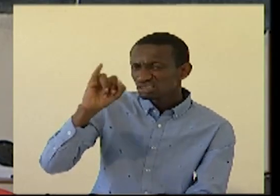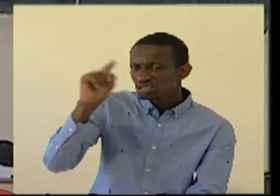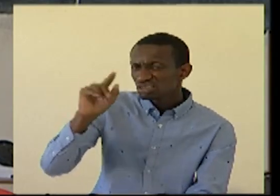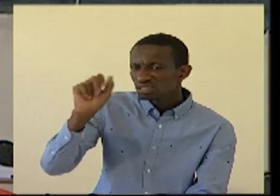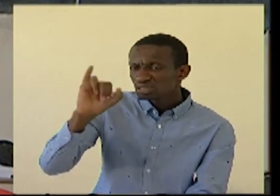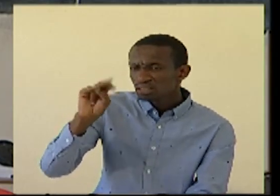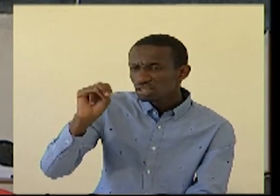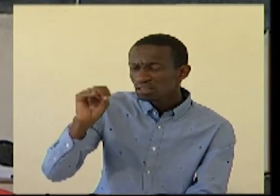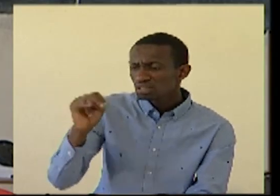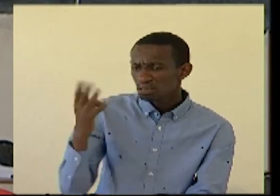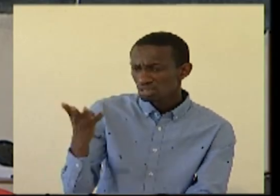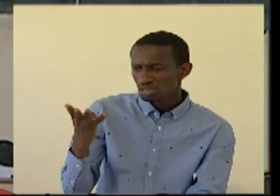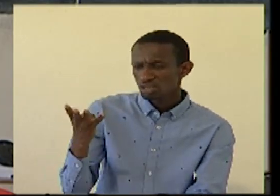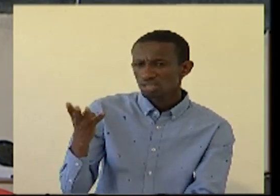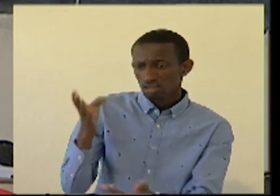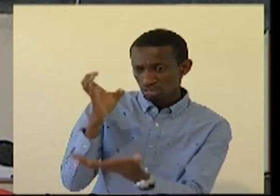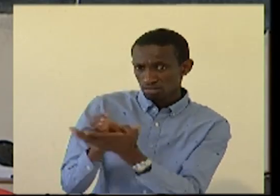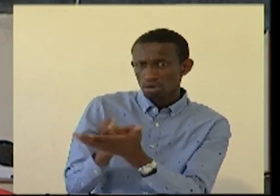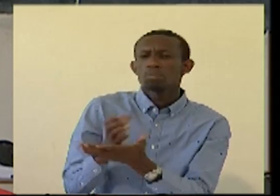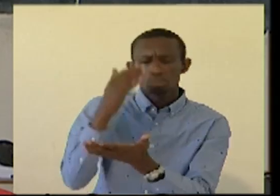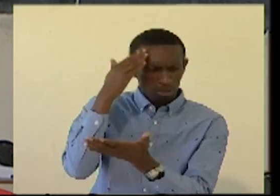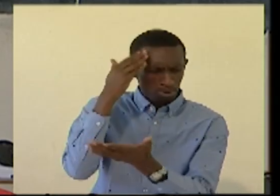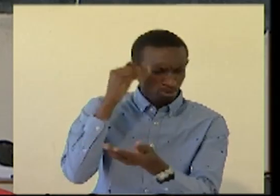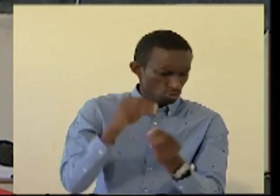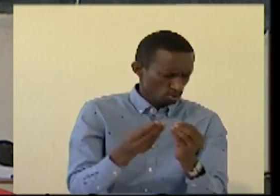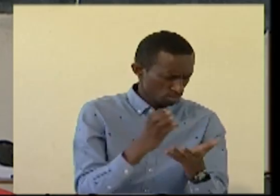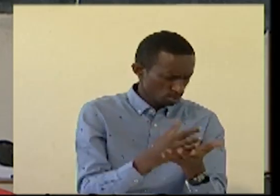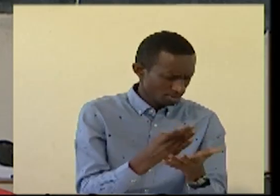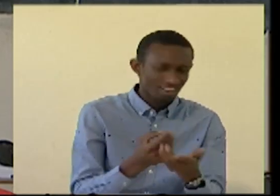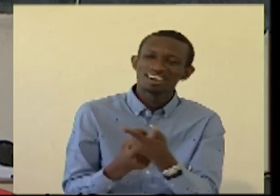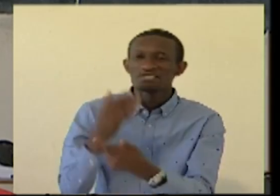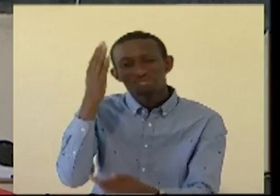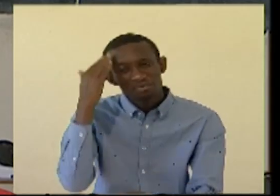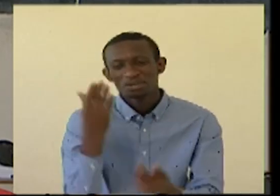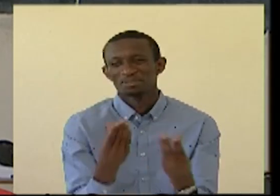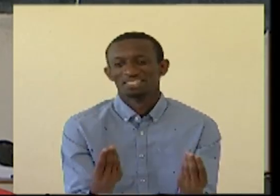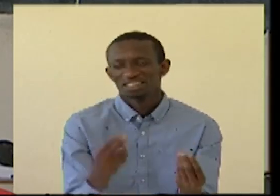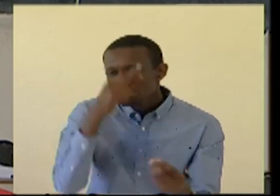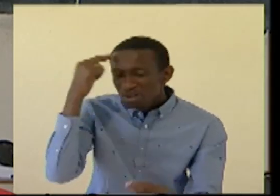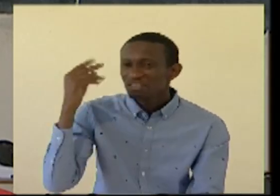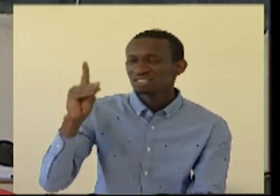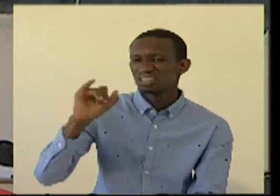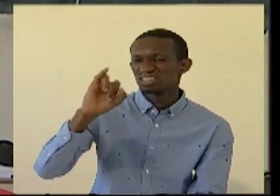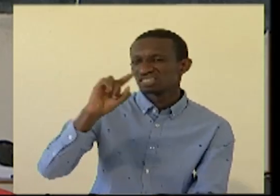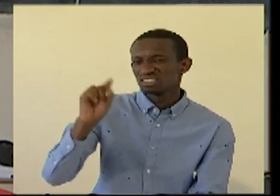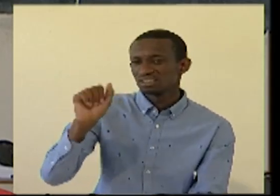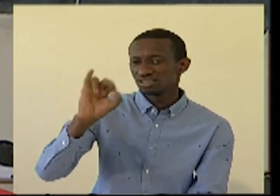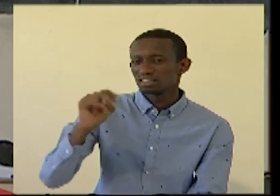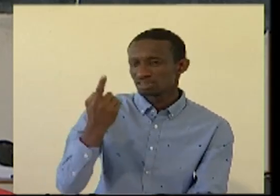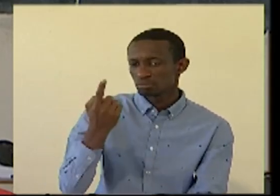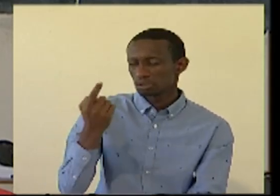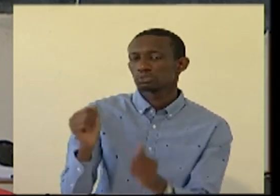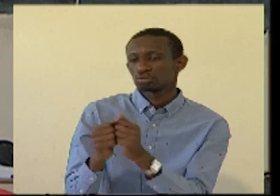how scientists dealt with this challenge of knowing the number of particles that